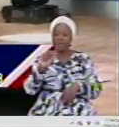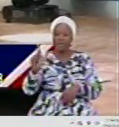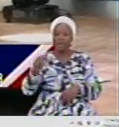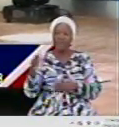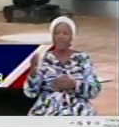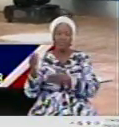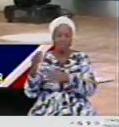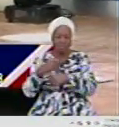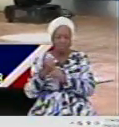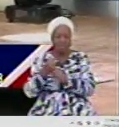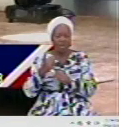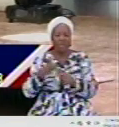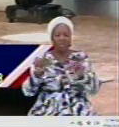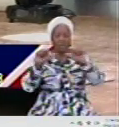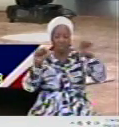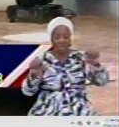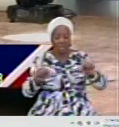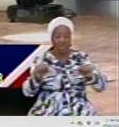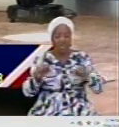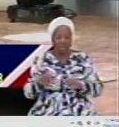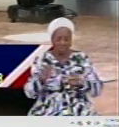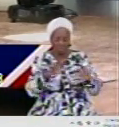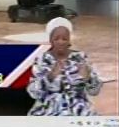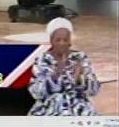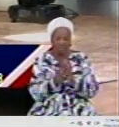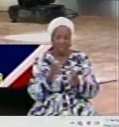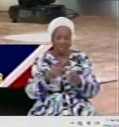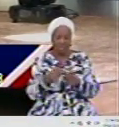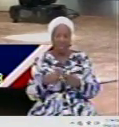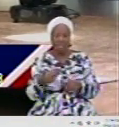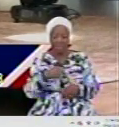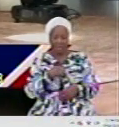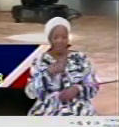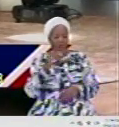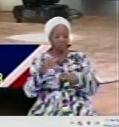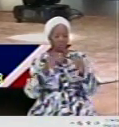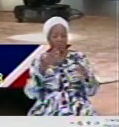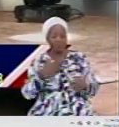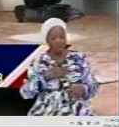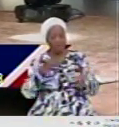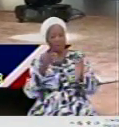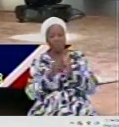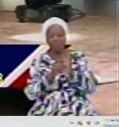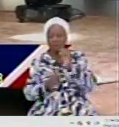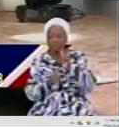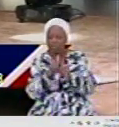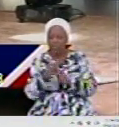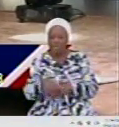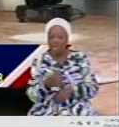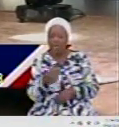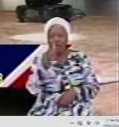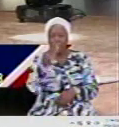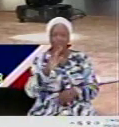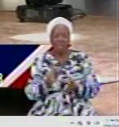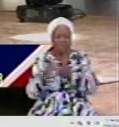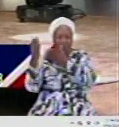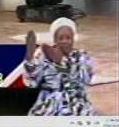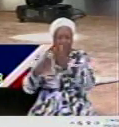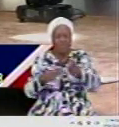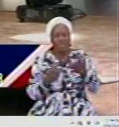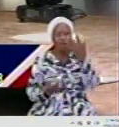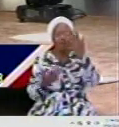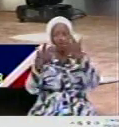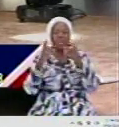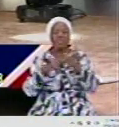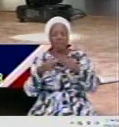put fire. And then I will do my own. Whichever God brings the fire, that's the